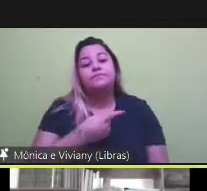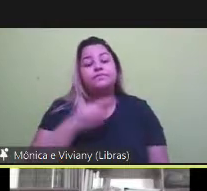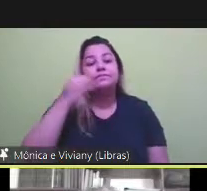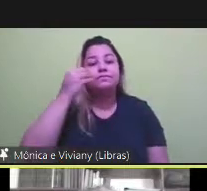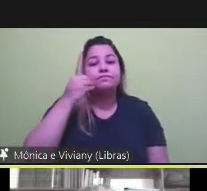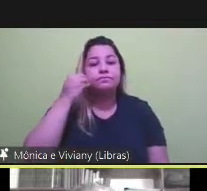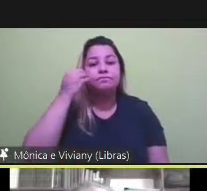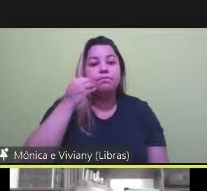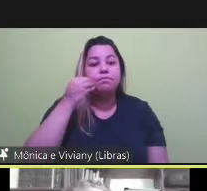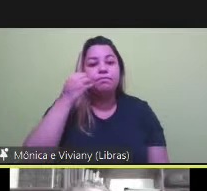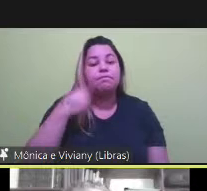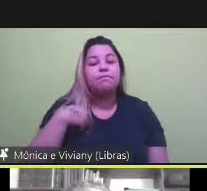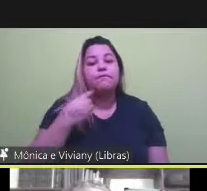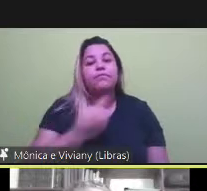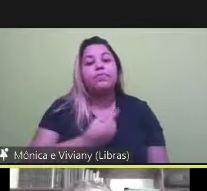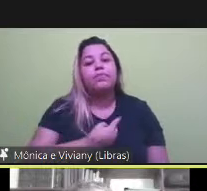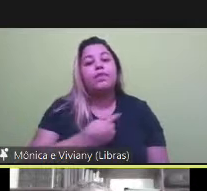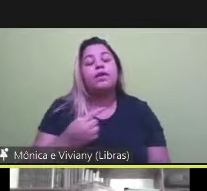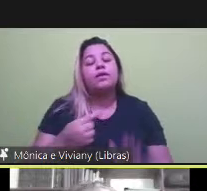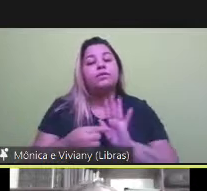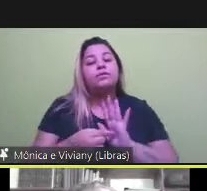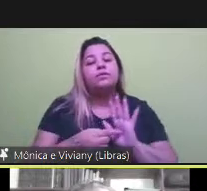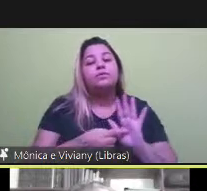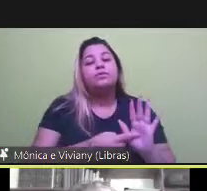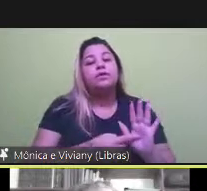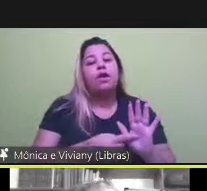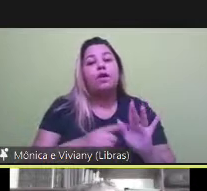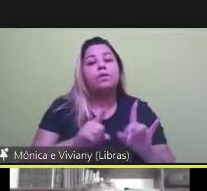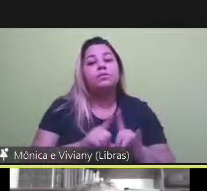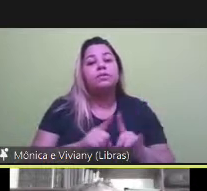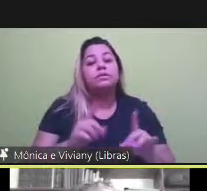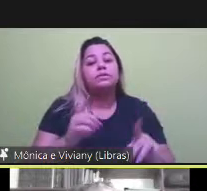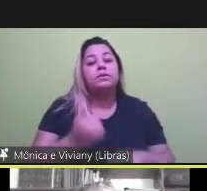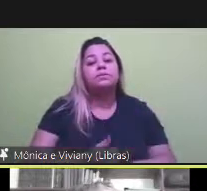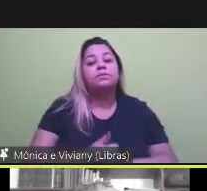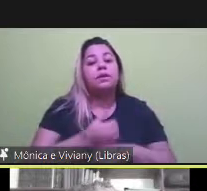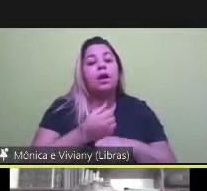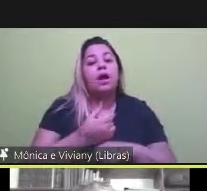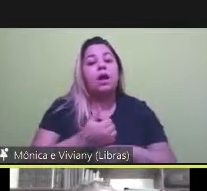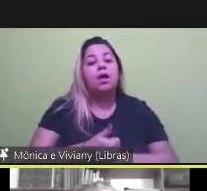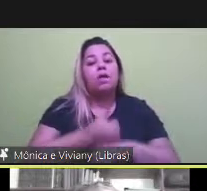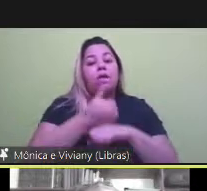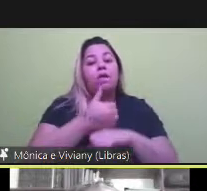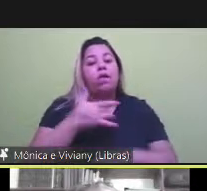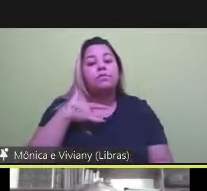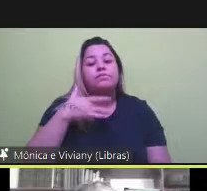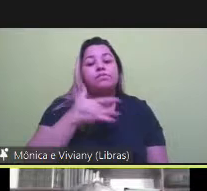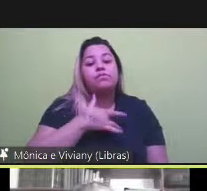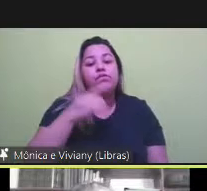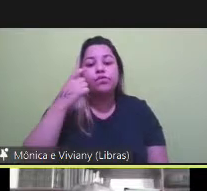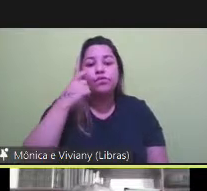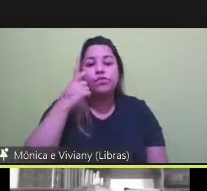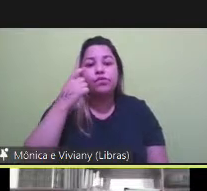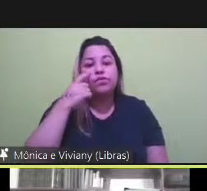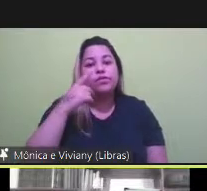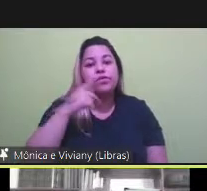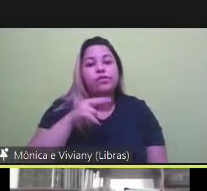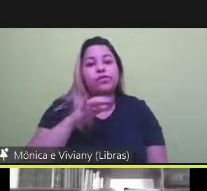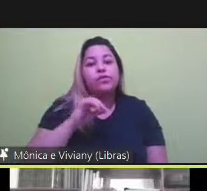And we're going to deal with strategies of promotion of health, promotion of primary health care, in this case,